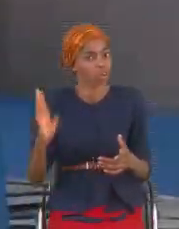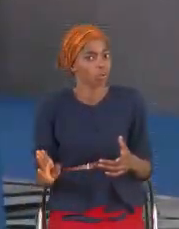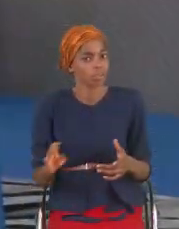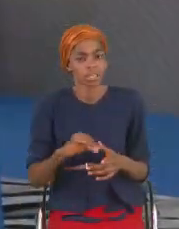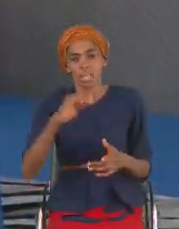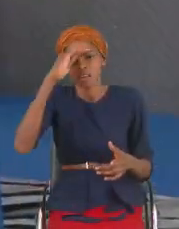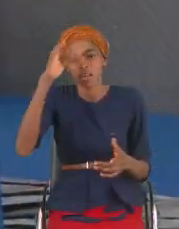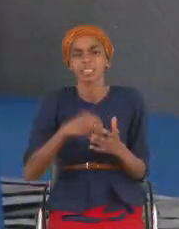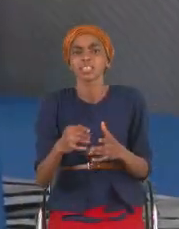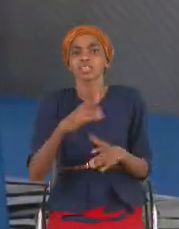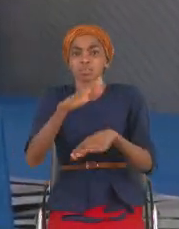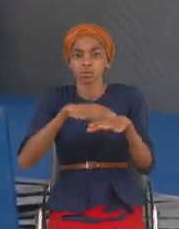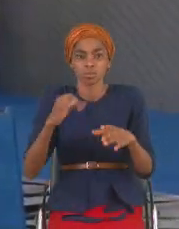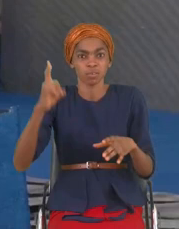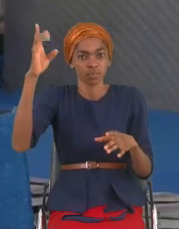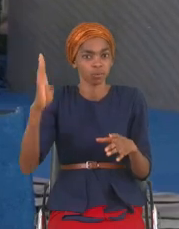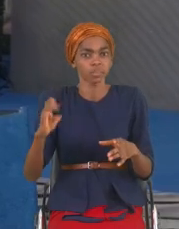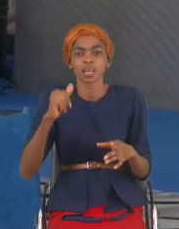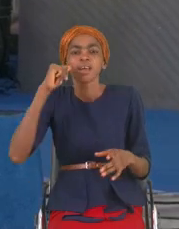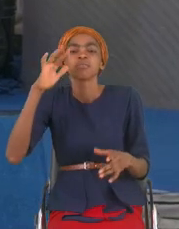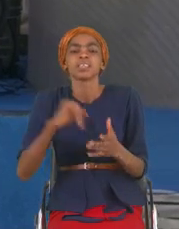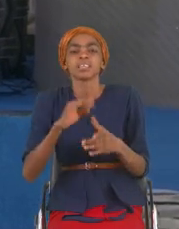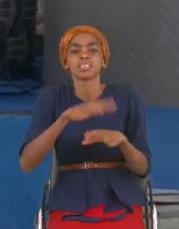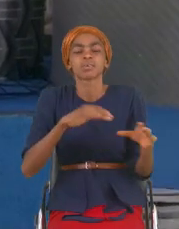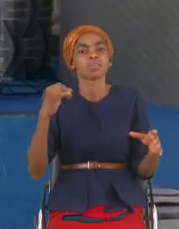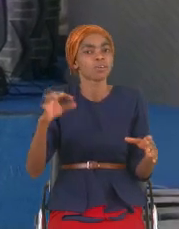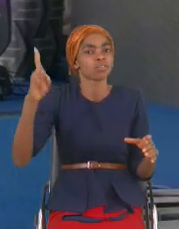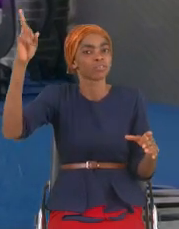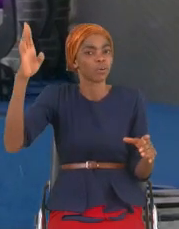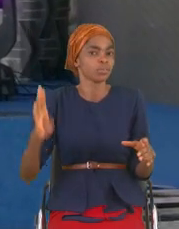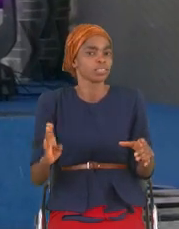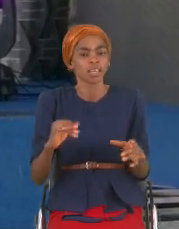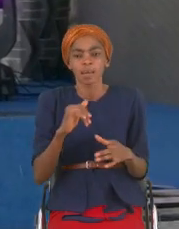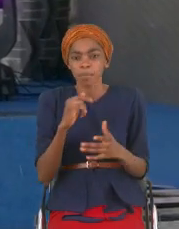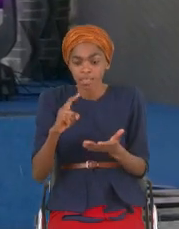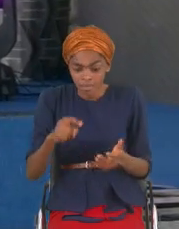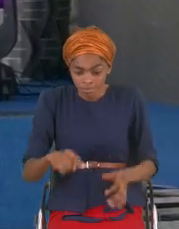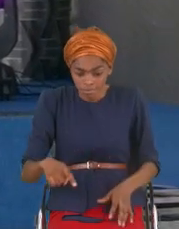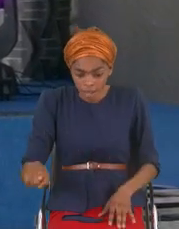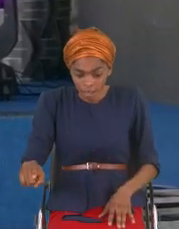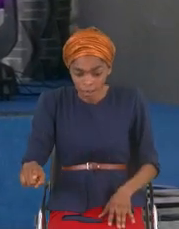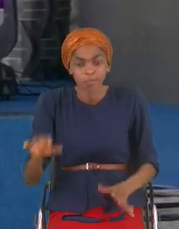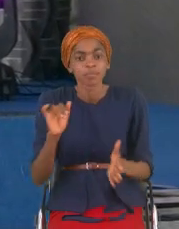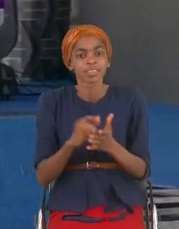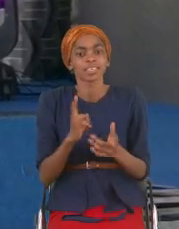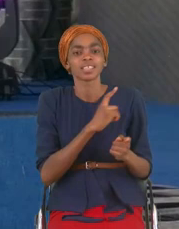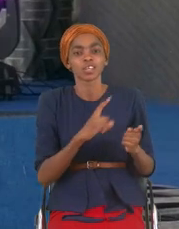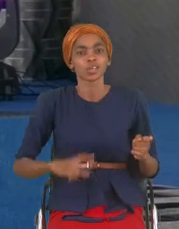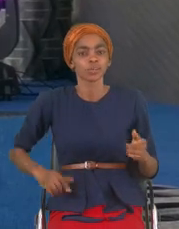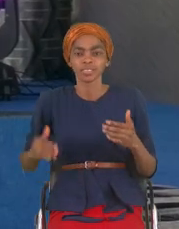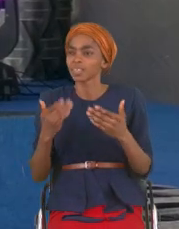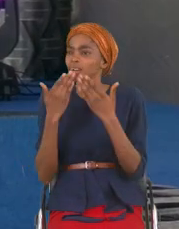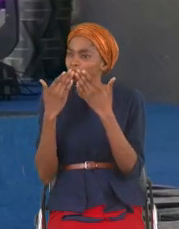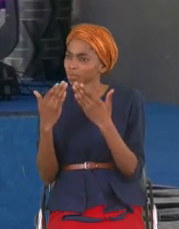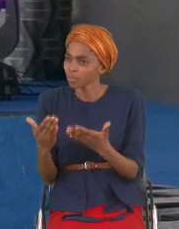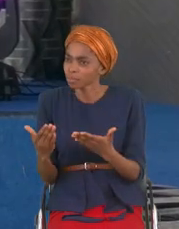called of God, a woman that is called of God, the mark that the Lord appreciates